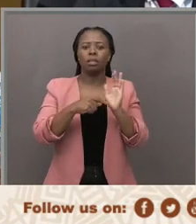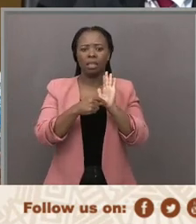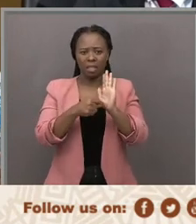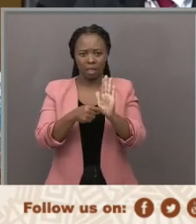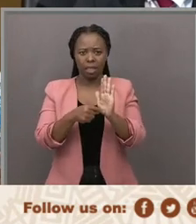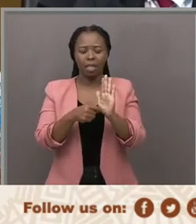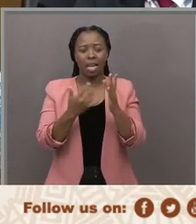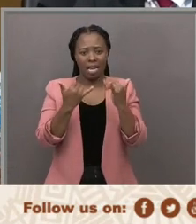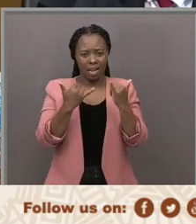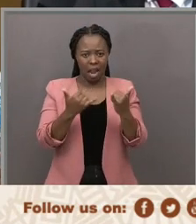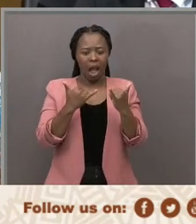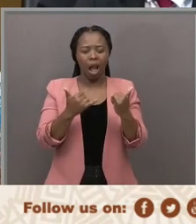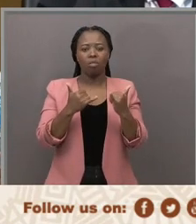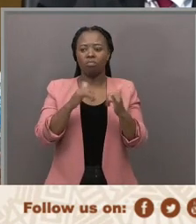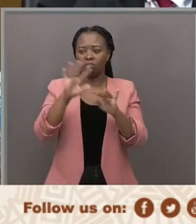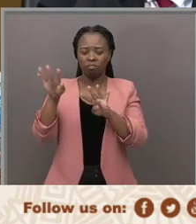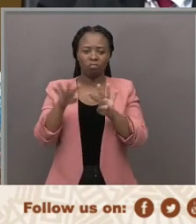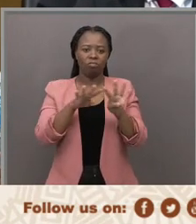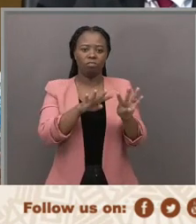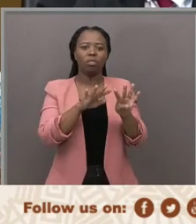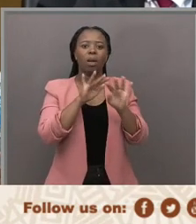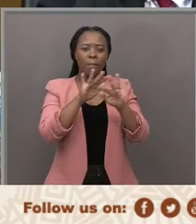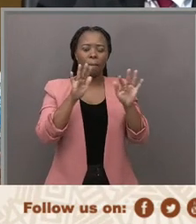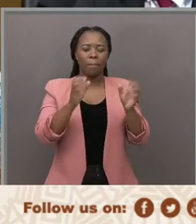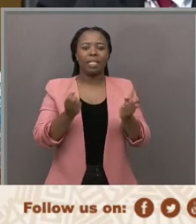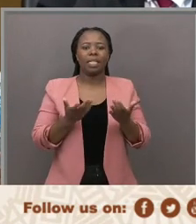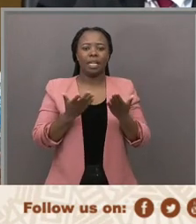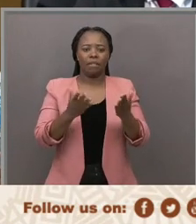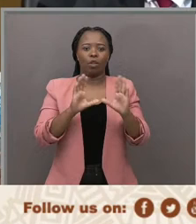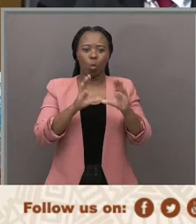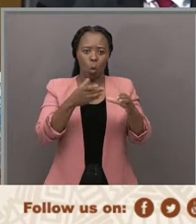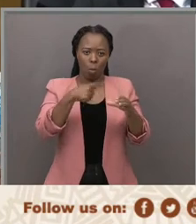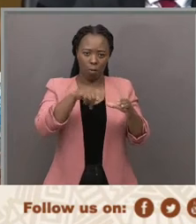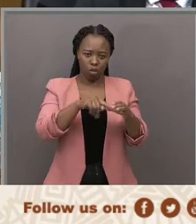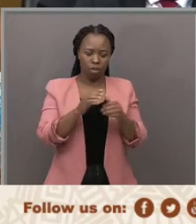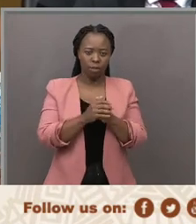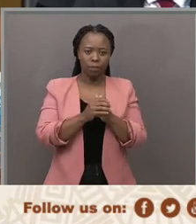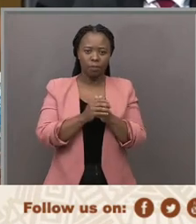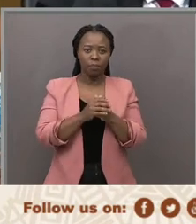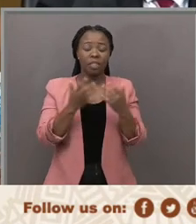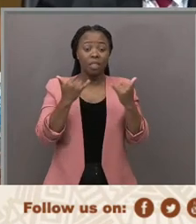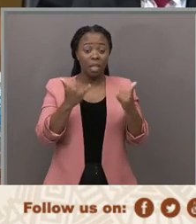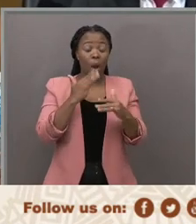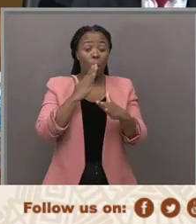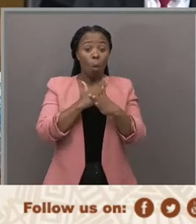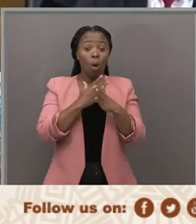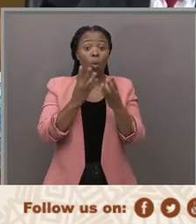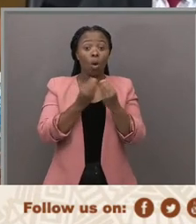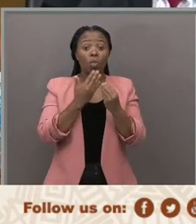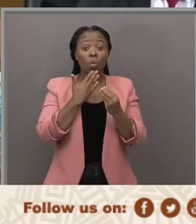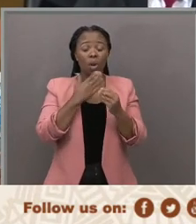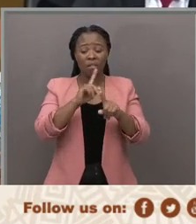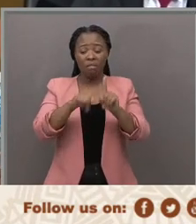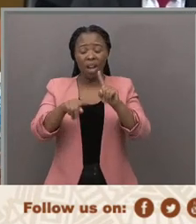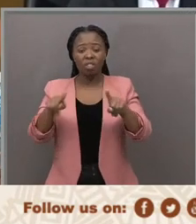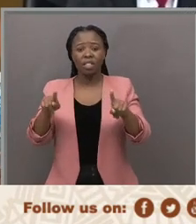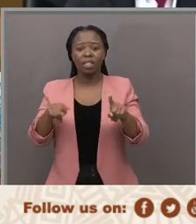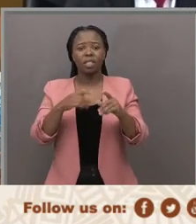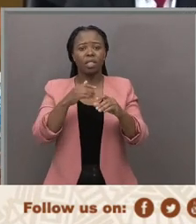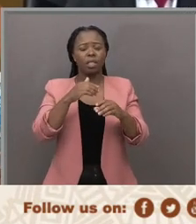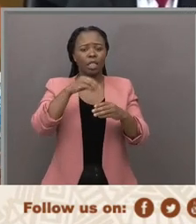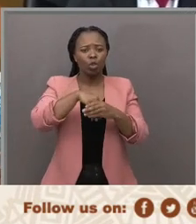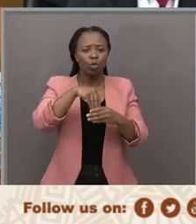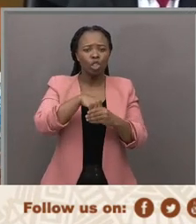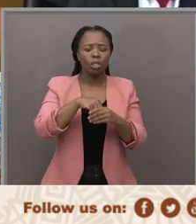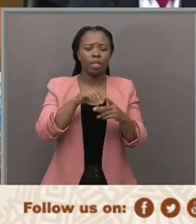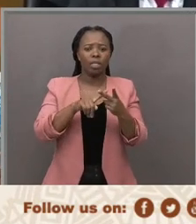to the attention of the Public Service Commission. We will work with all the various institutions, the Public Service Commission, the